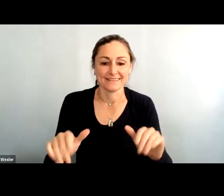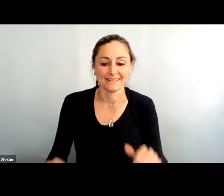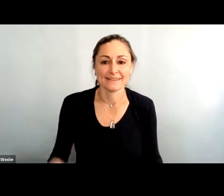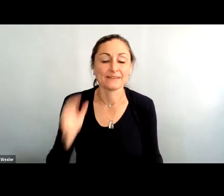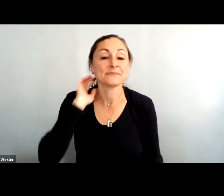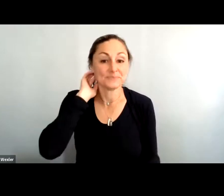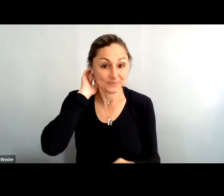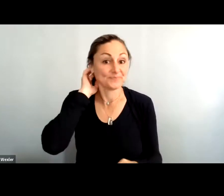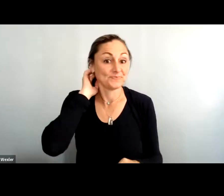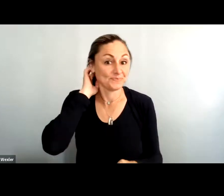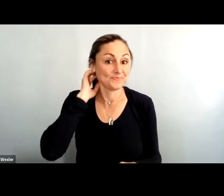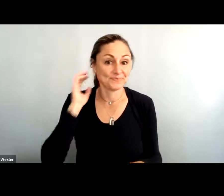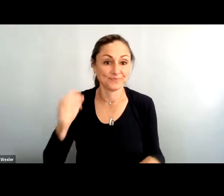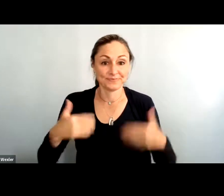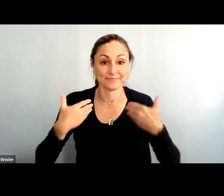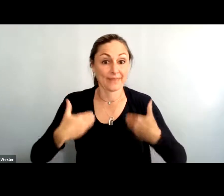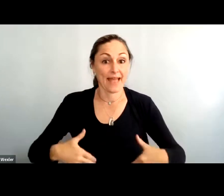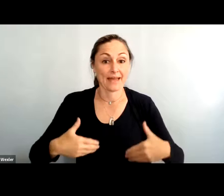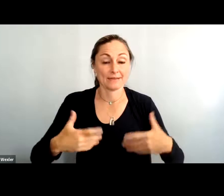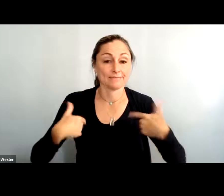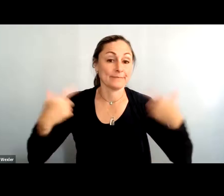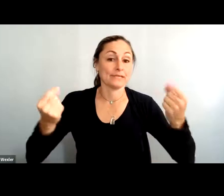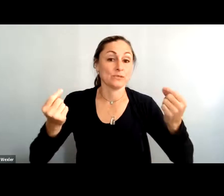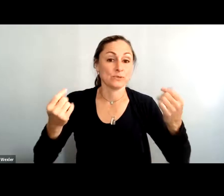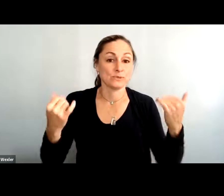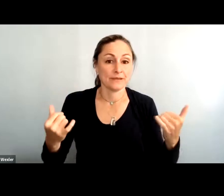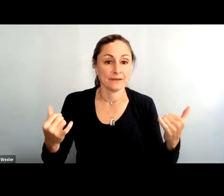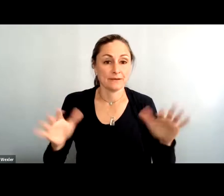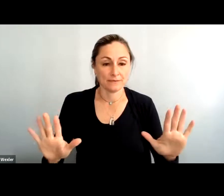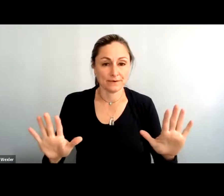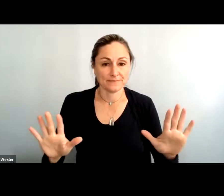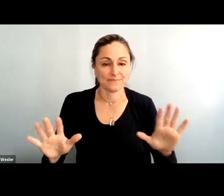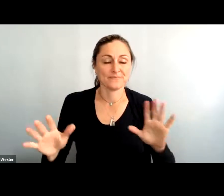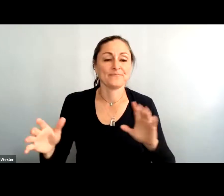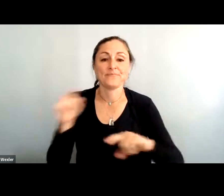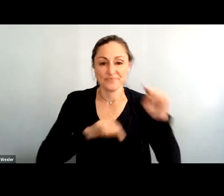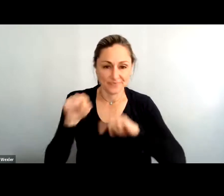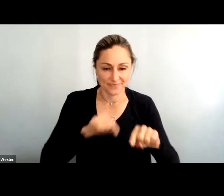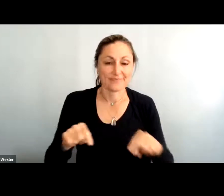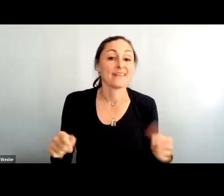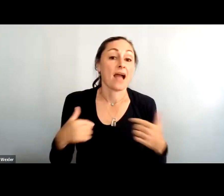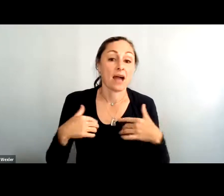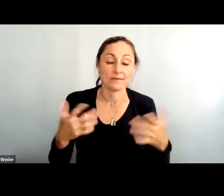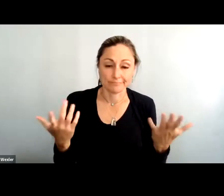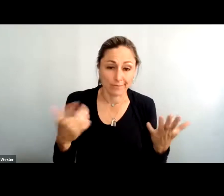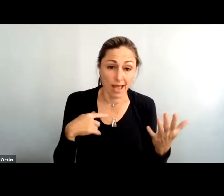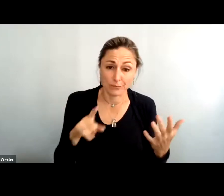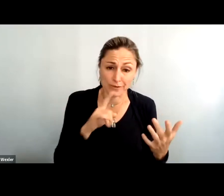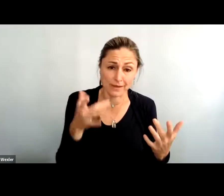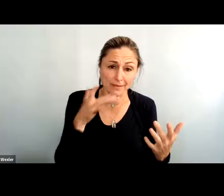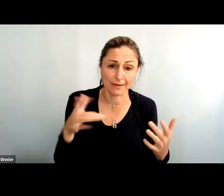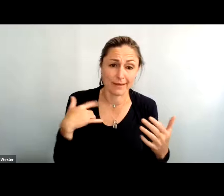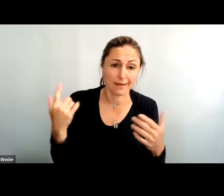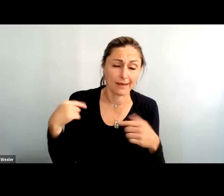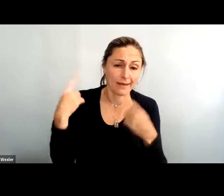So I am going to, I had the pleasure of working with Alan, of course, like you